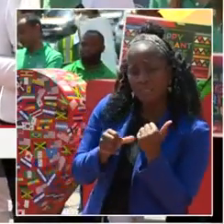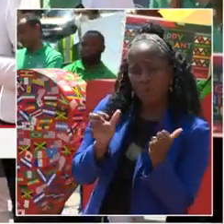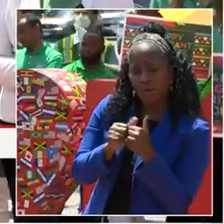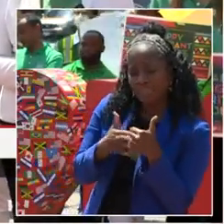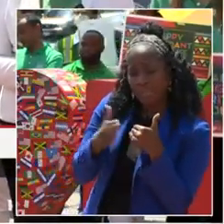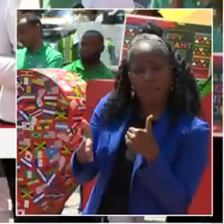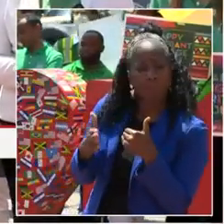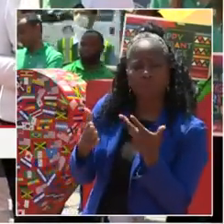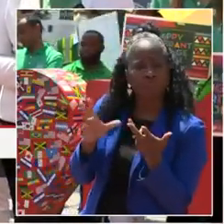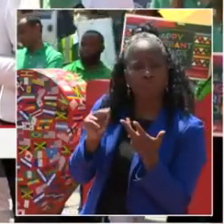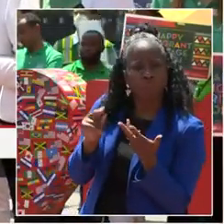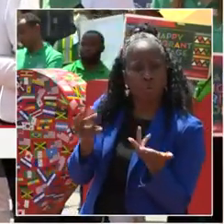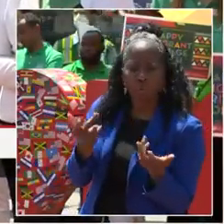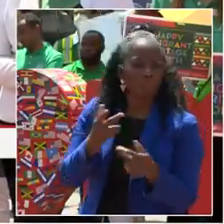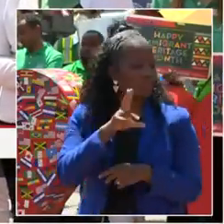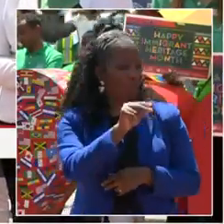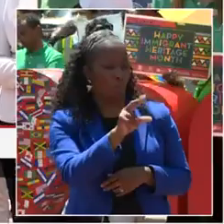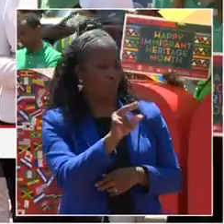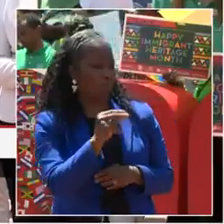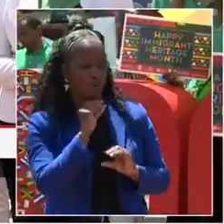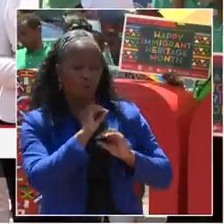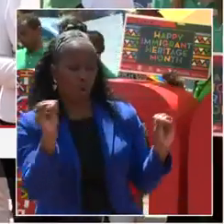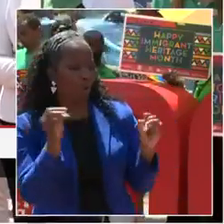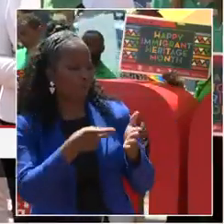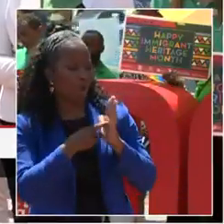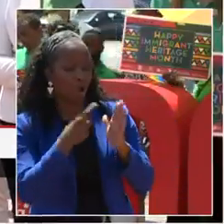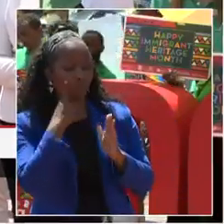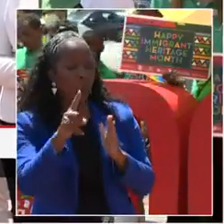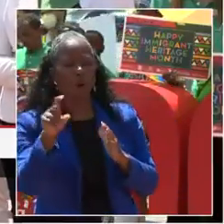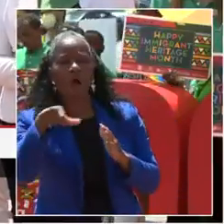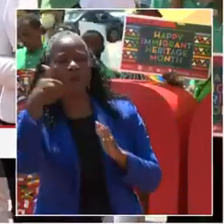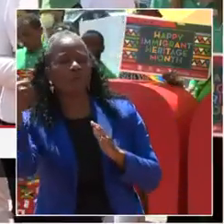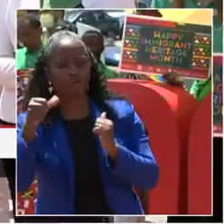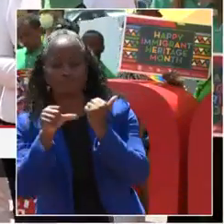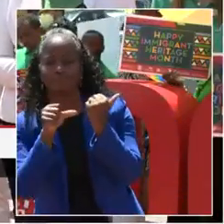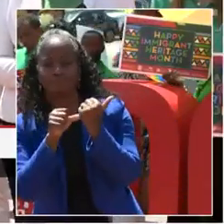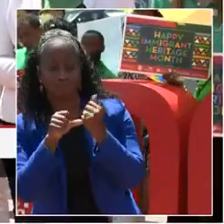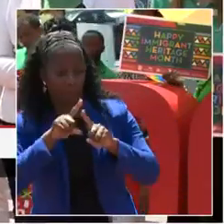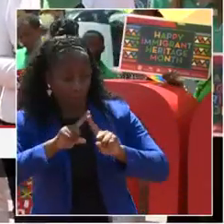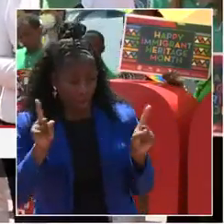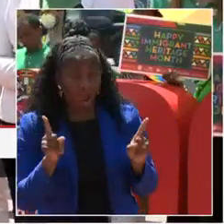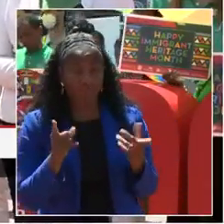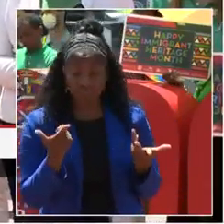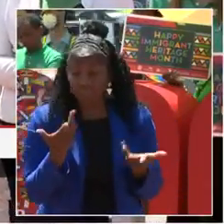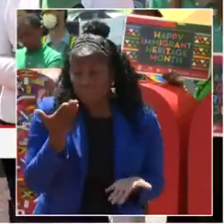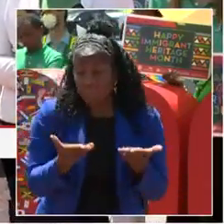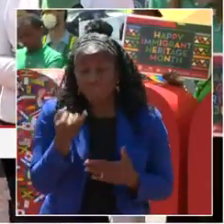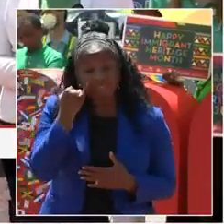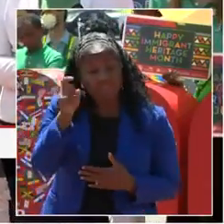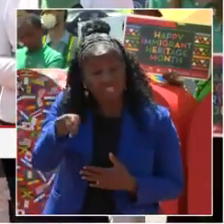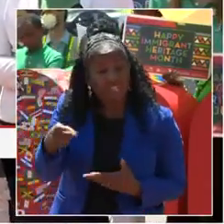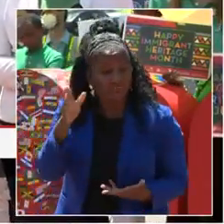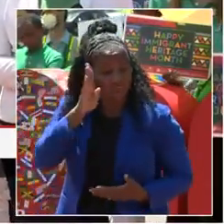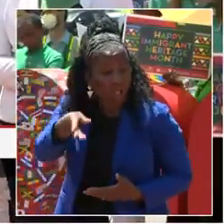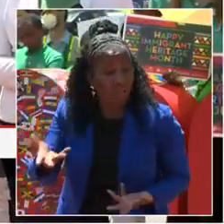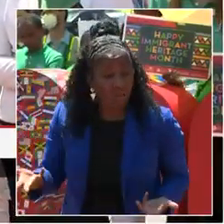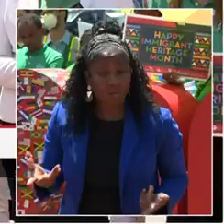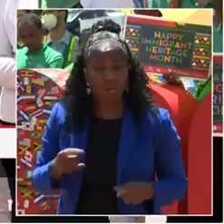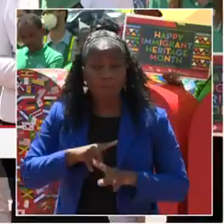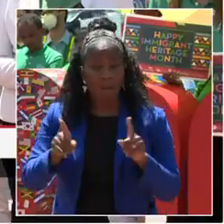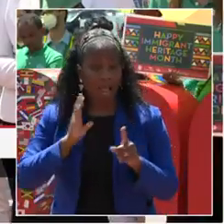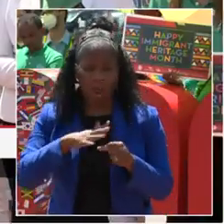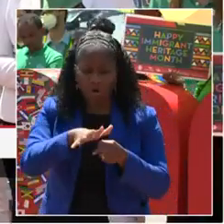jurisdictions? No, at this point, we're not. It's not a requirement for mutual aid, although that is an option if needed. Again, in our